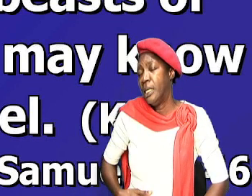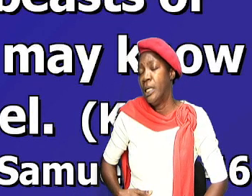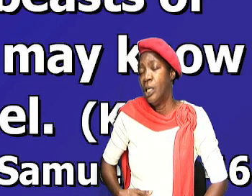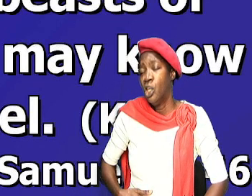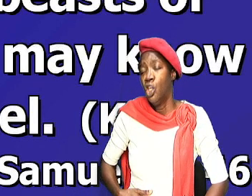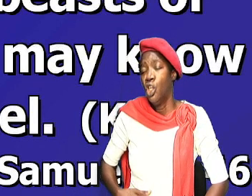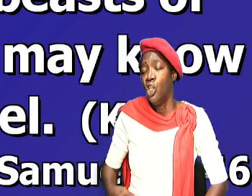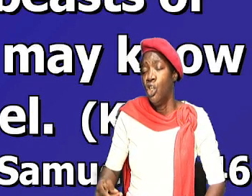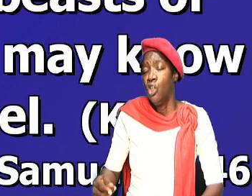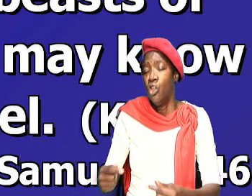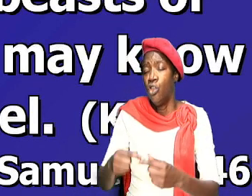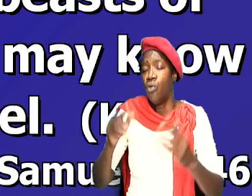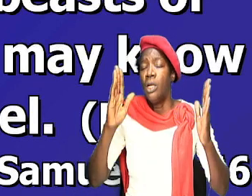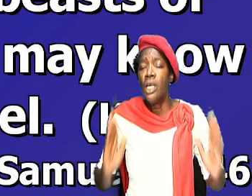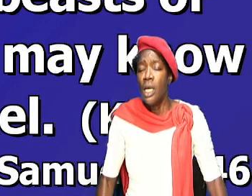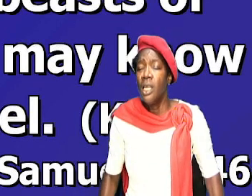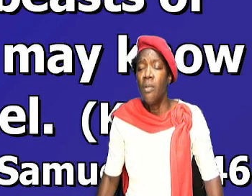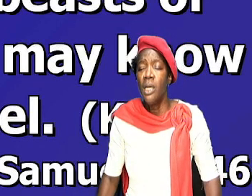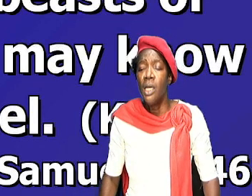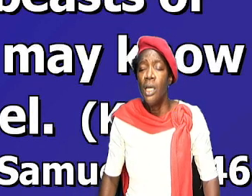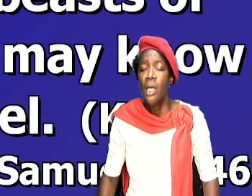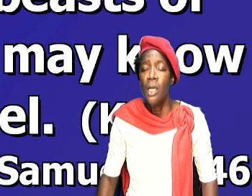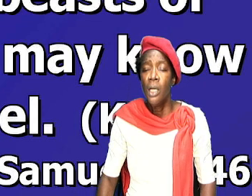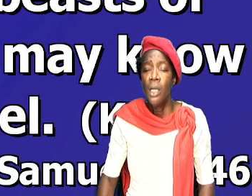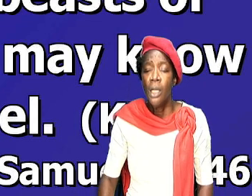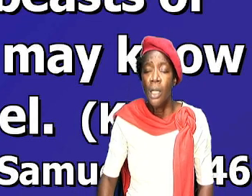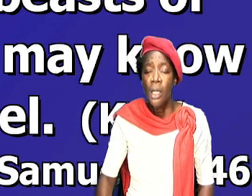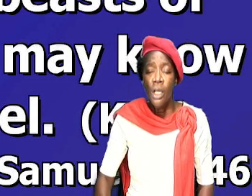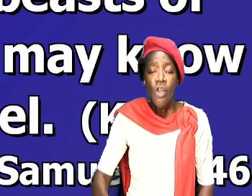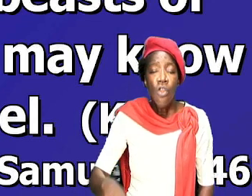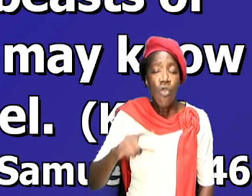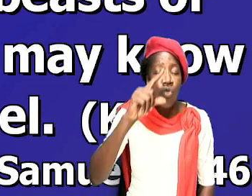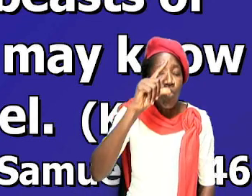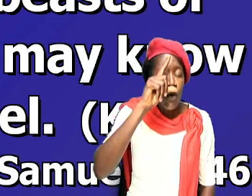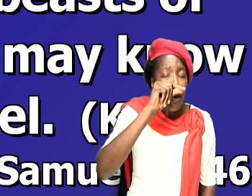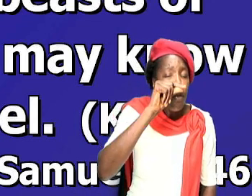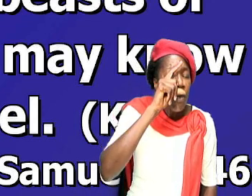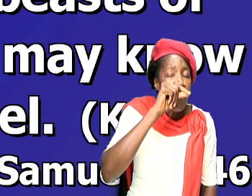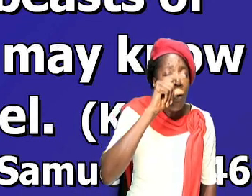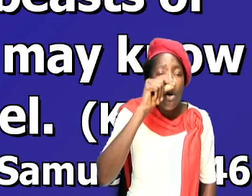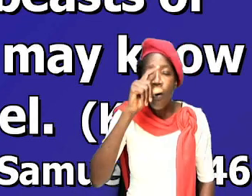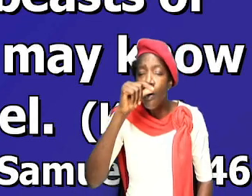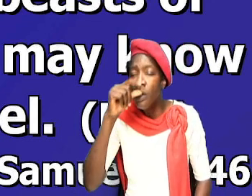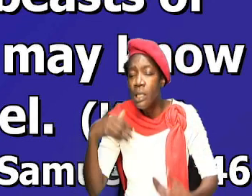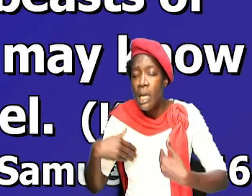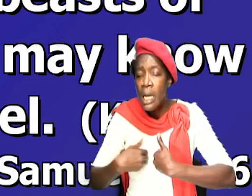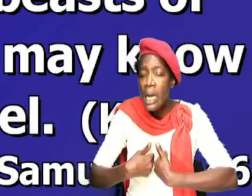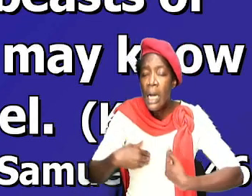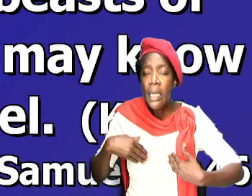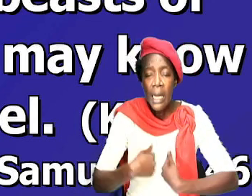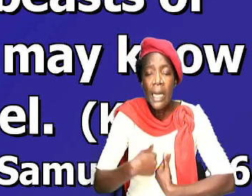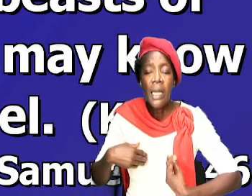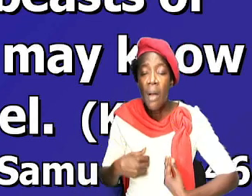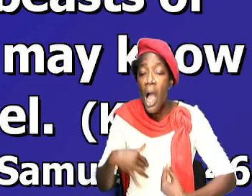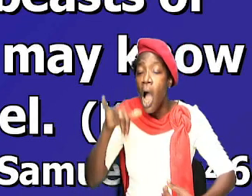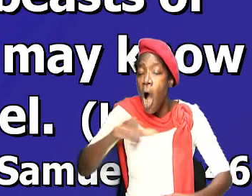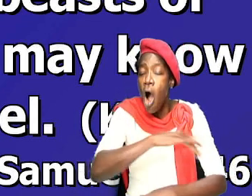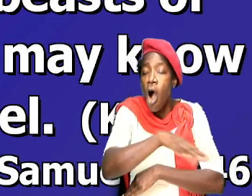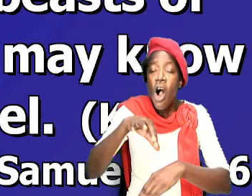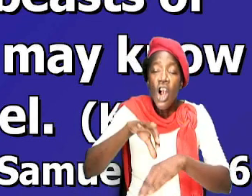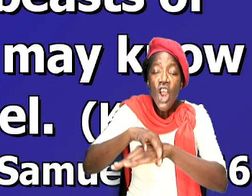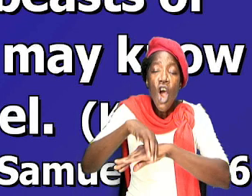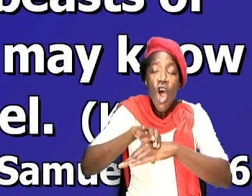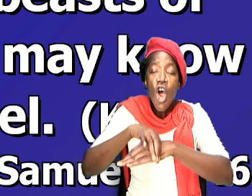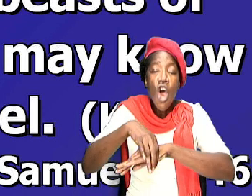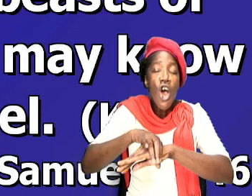this day unto the fowls of the air, and to the wild beasts of the earth, that all the earth might know that there is